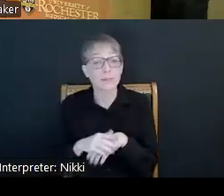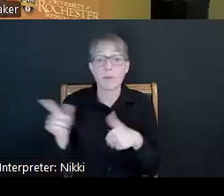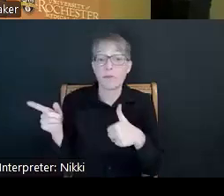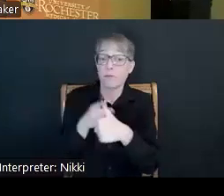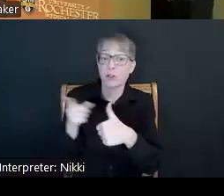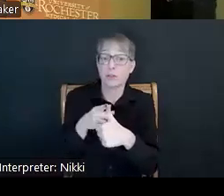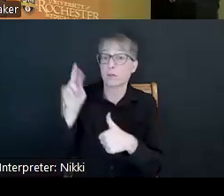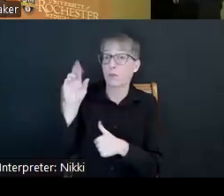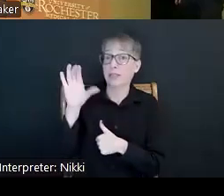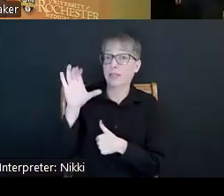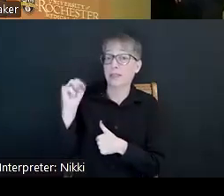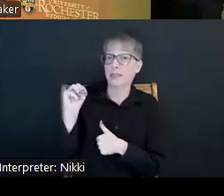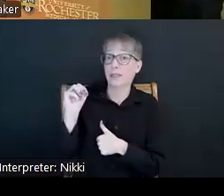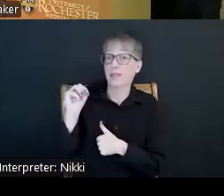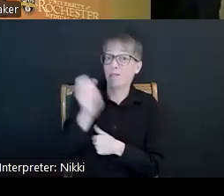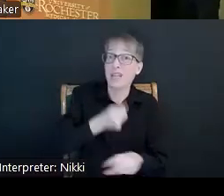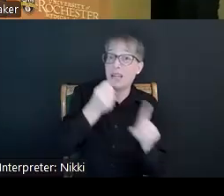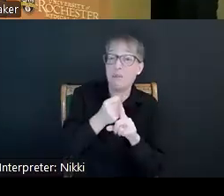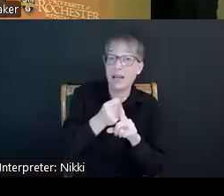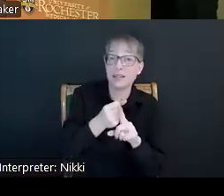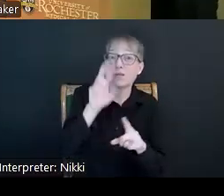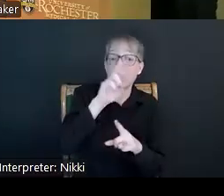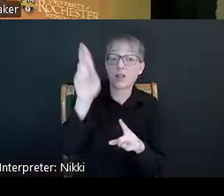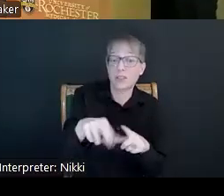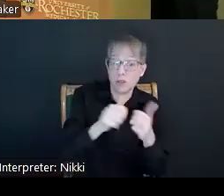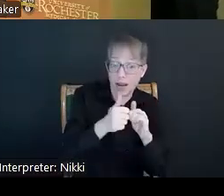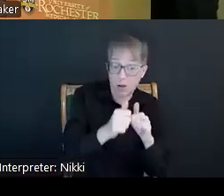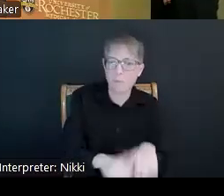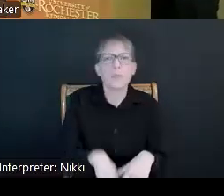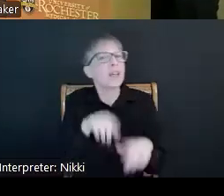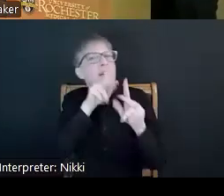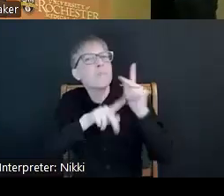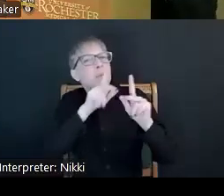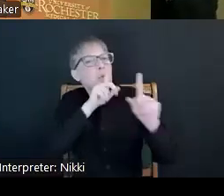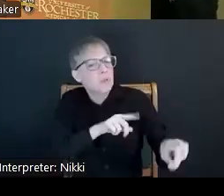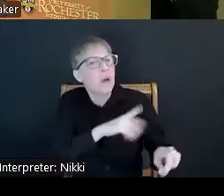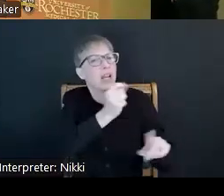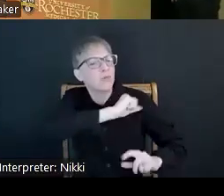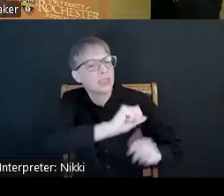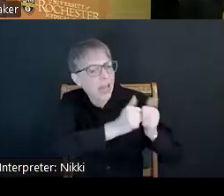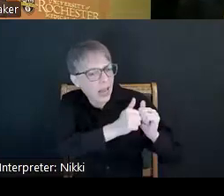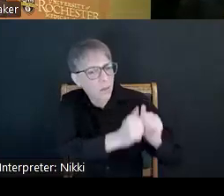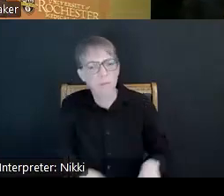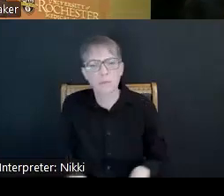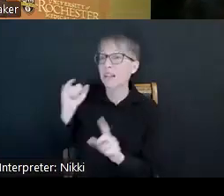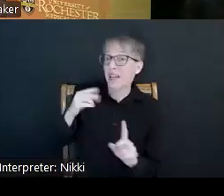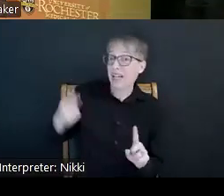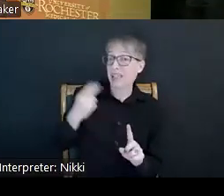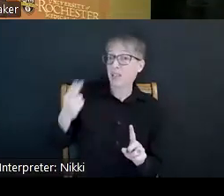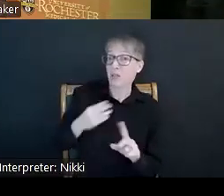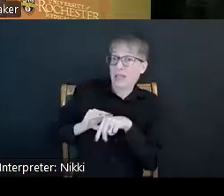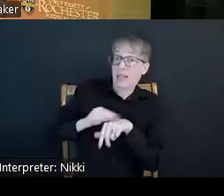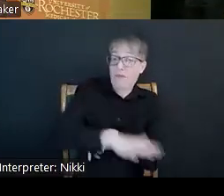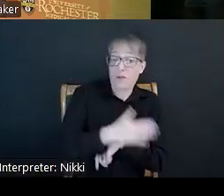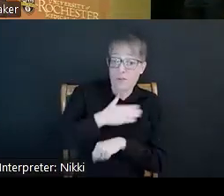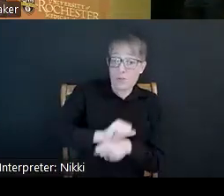Greater Rochester? How have people responded and resisted? How does this history inform my work at URMC and my participation